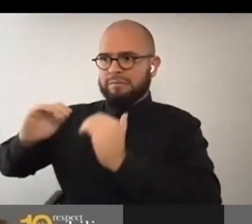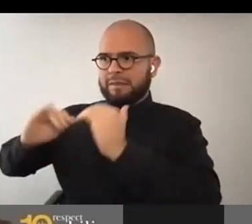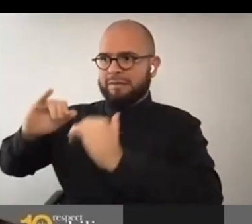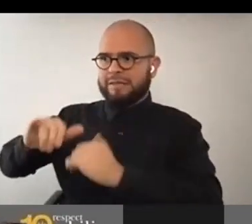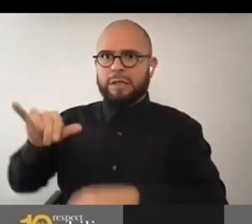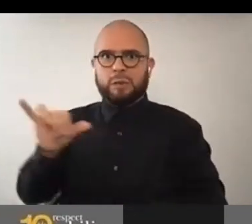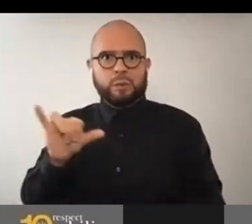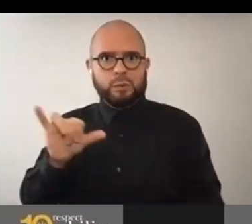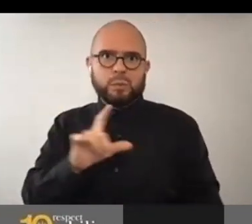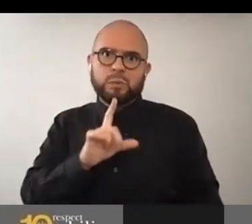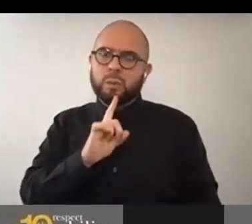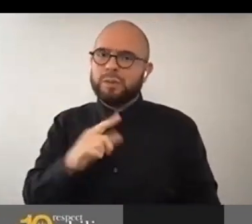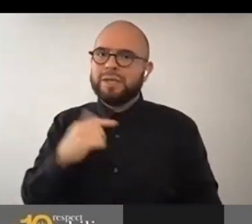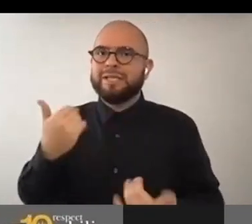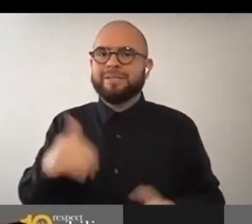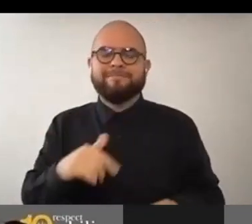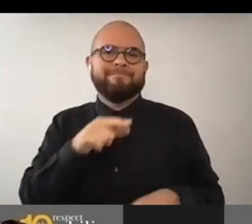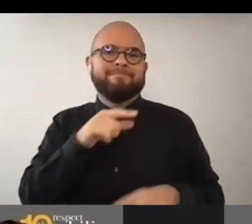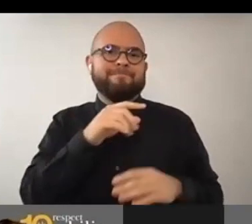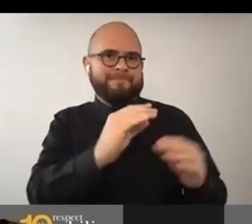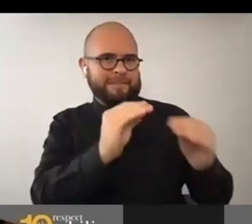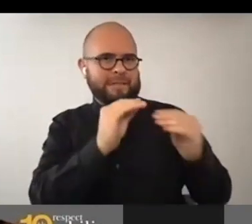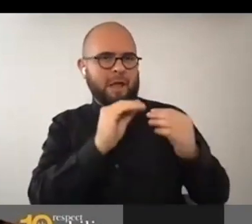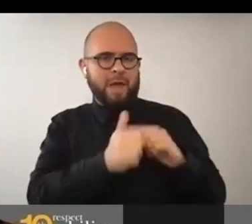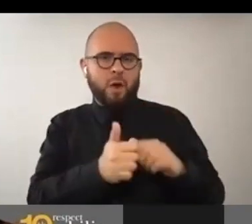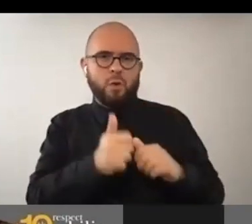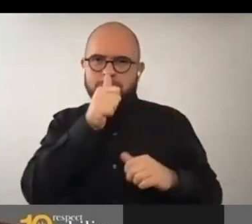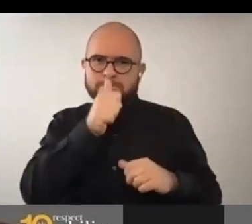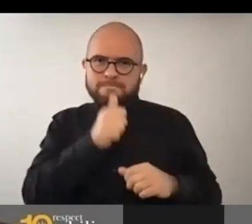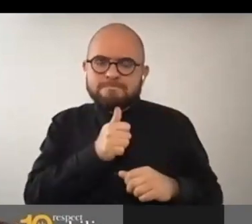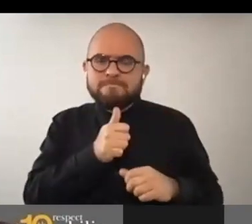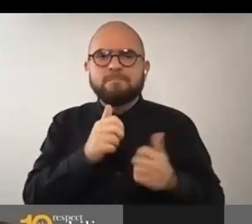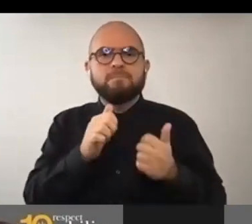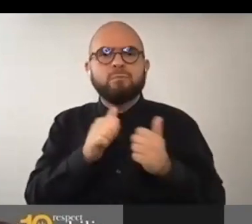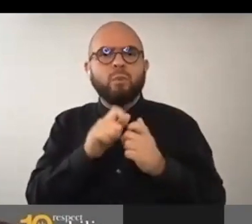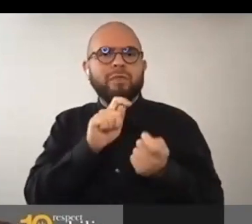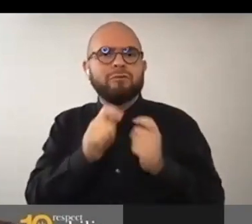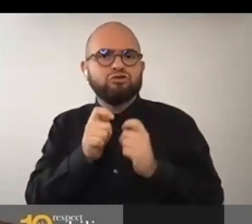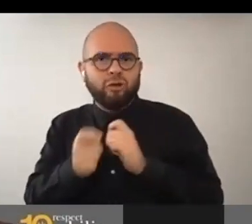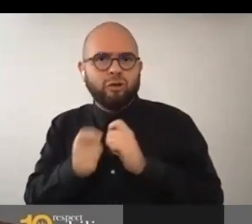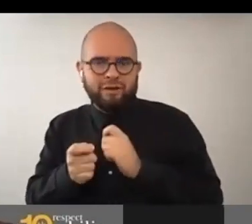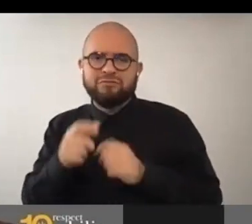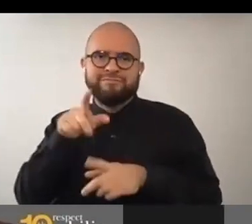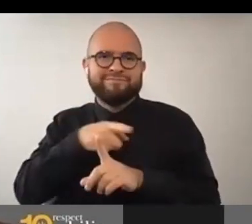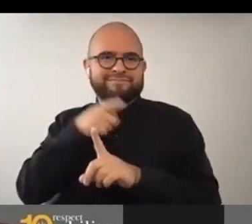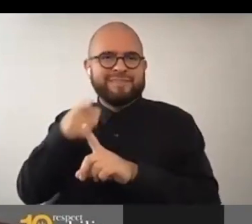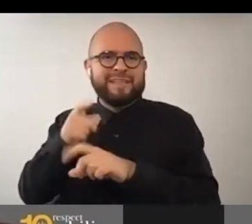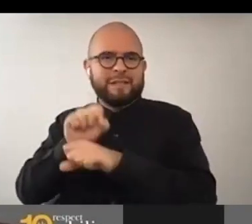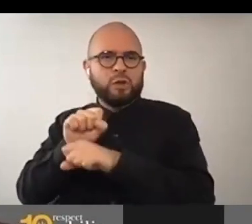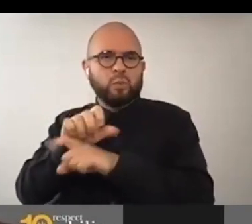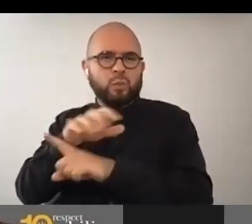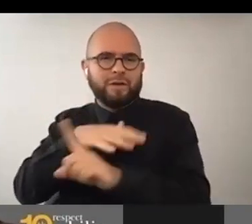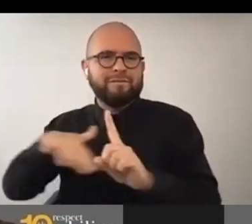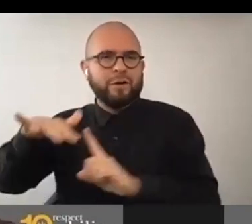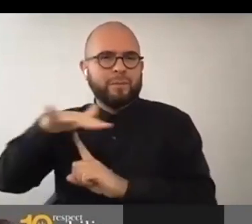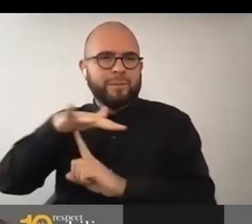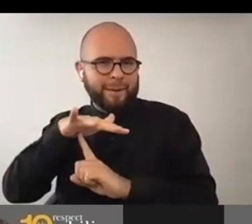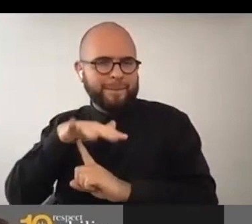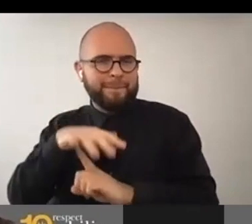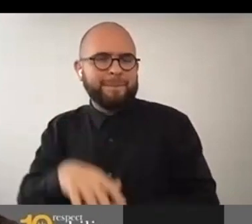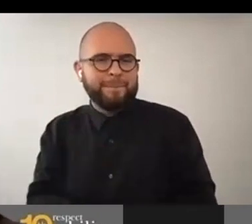really taught me to deal with change and deal in a work environment, I would say. Okay, great. Thank you so much. Yeah, being